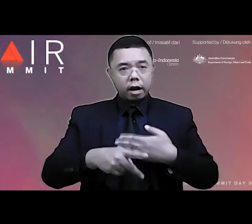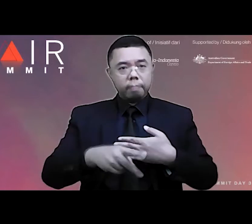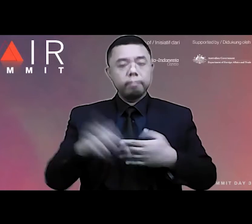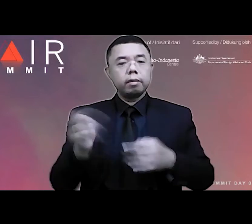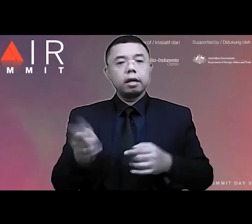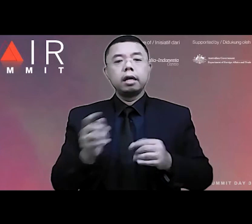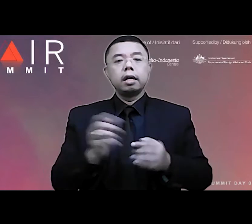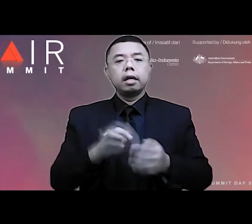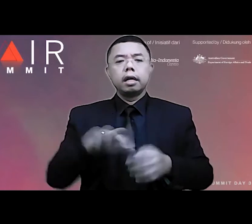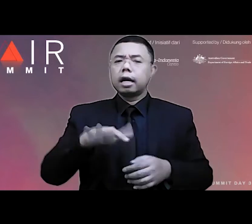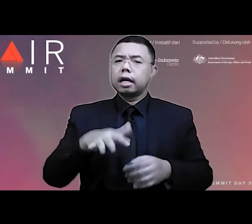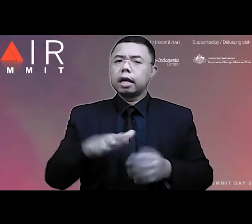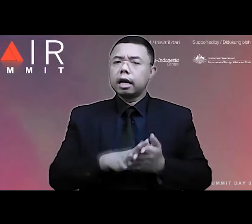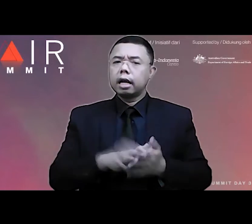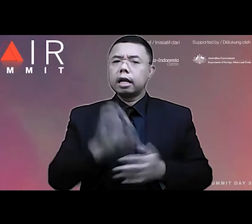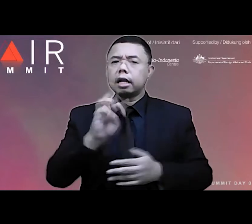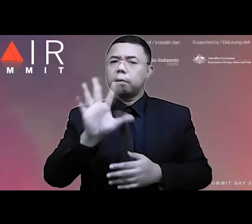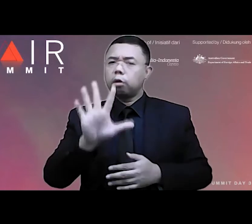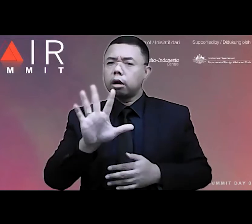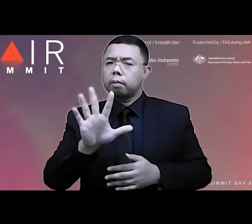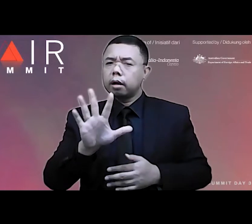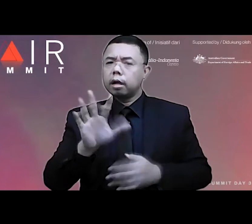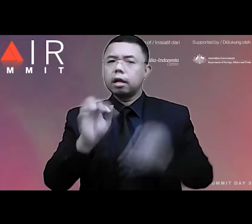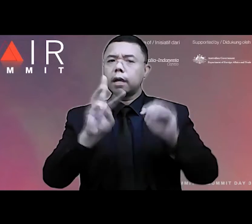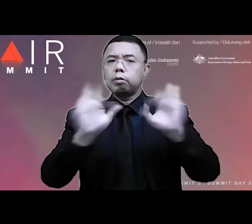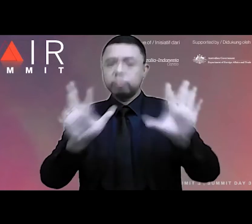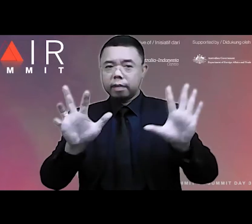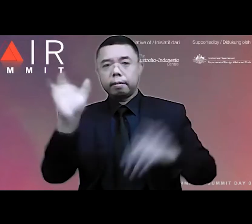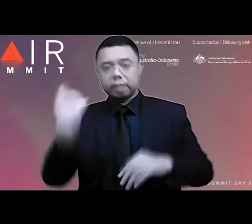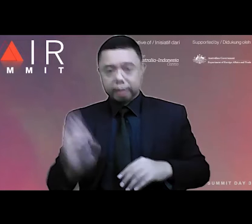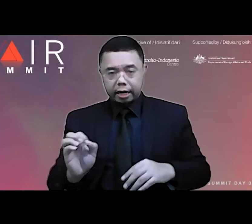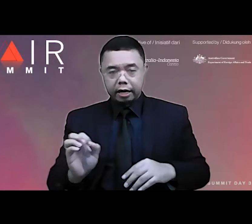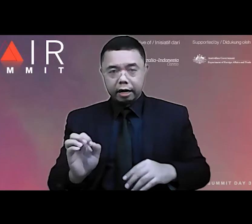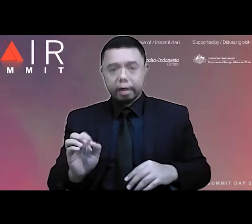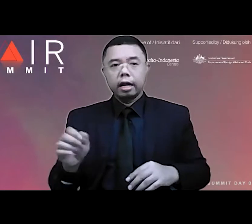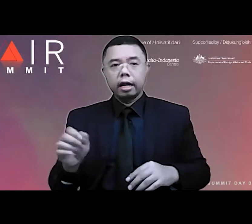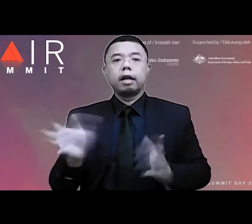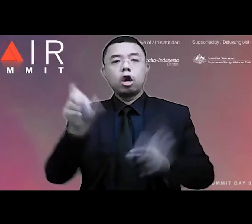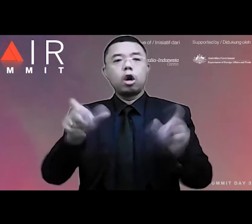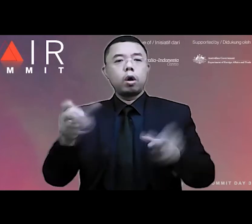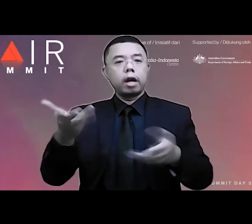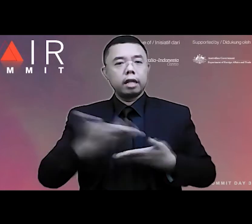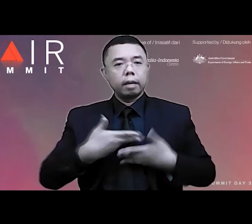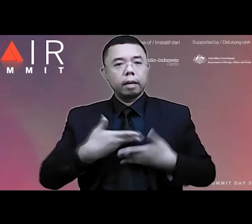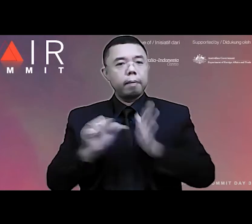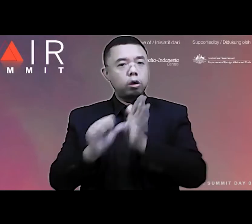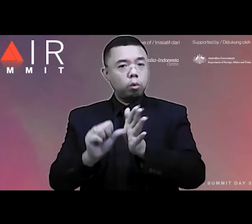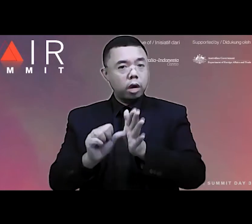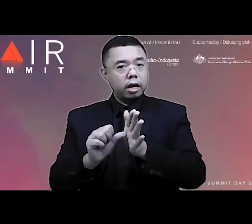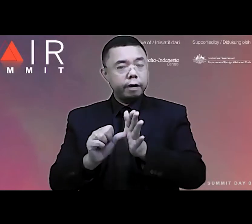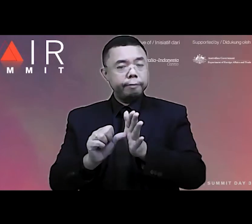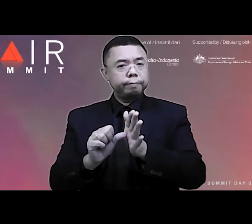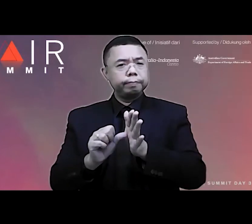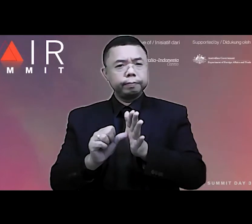and the recipients of incentive upon the completion of training